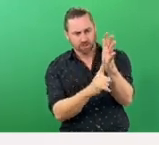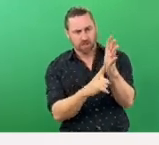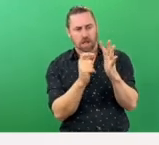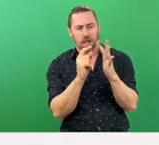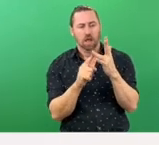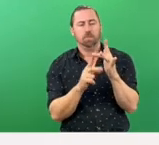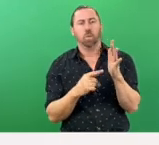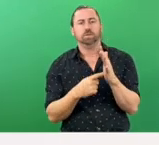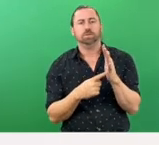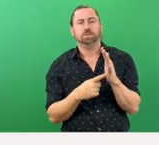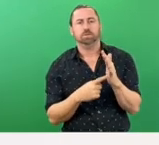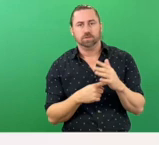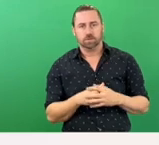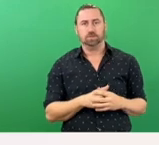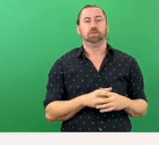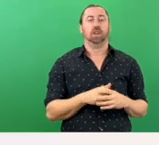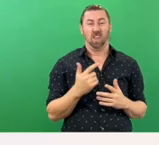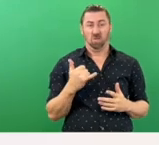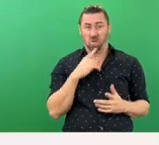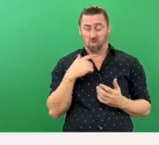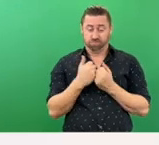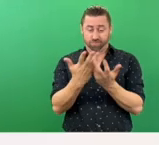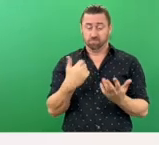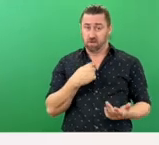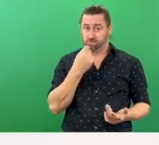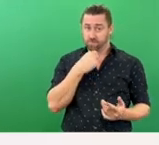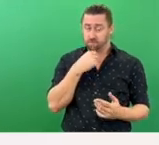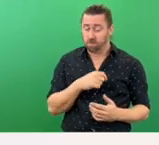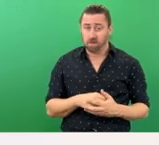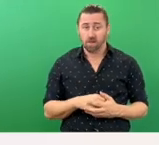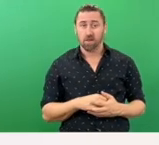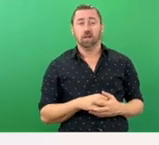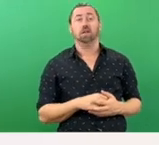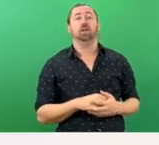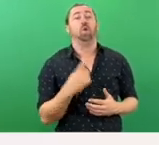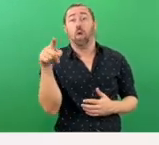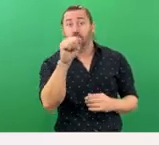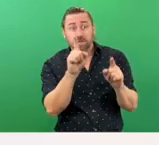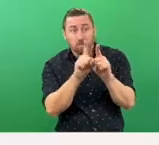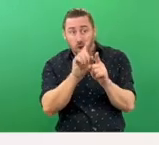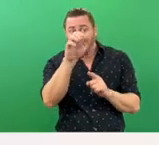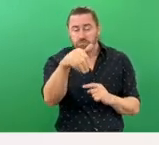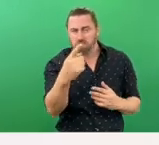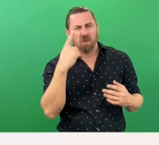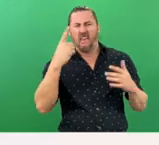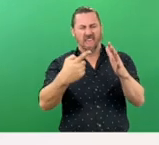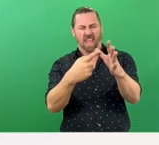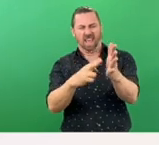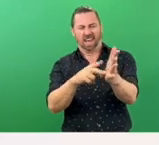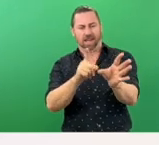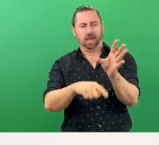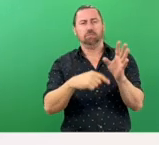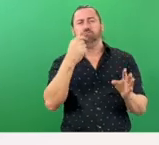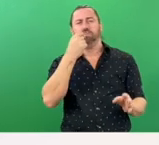point on your pencil. So I'm going to do that by destroying a pencil. For those of you who are playing along at home, what you'll need is just any pencil,